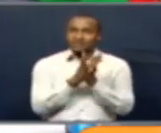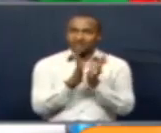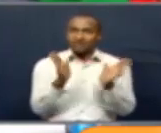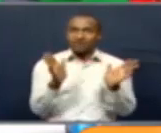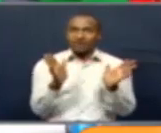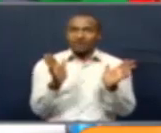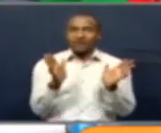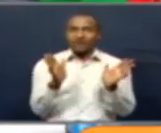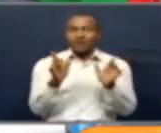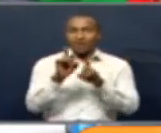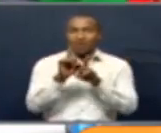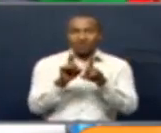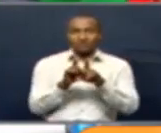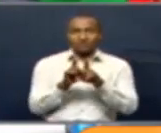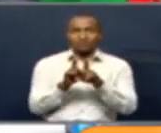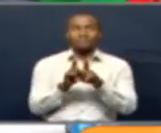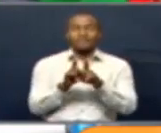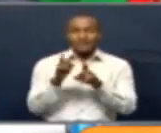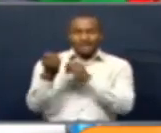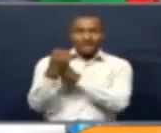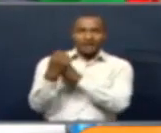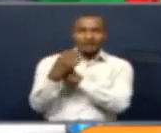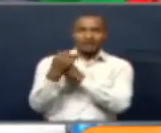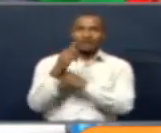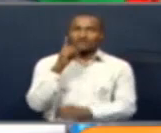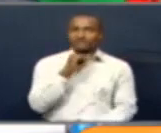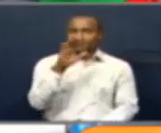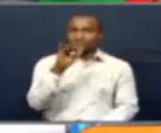as we have been advised by the